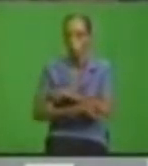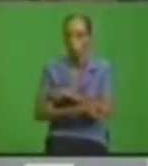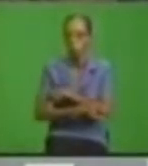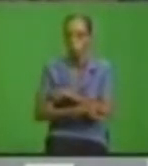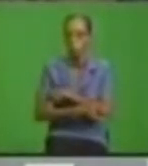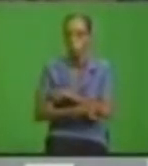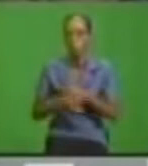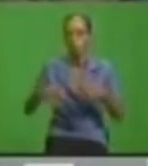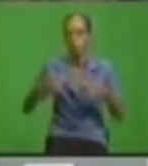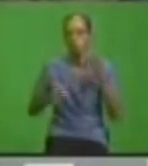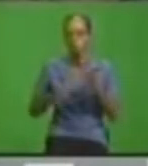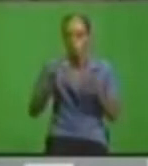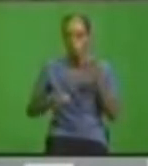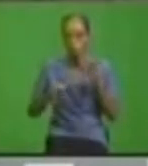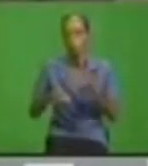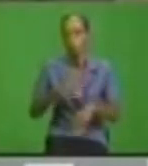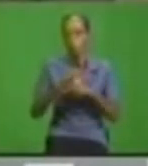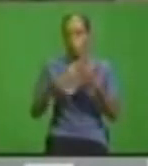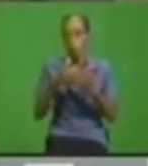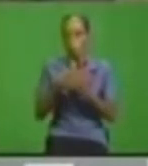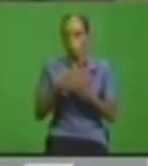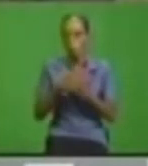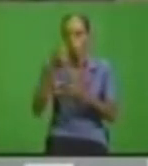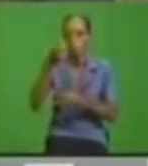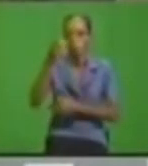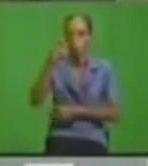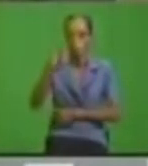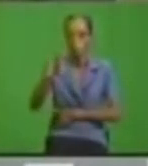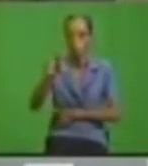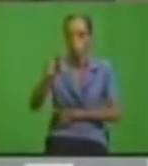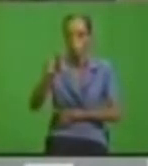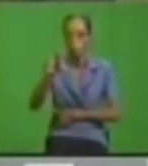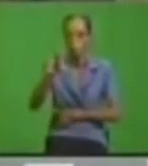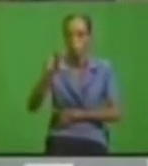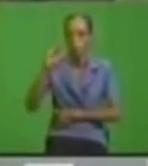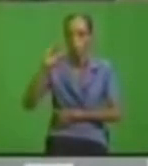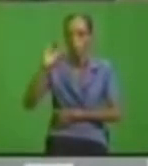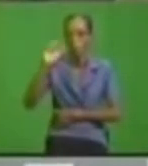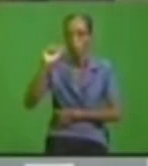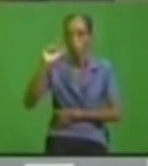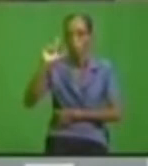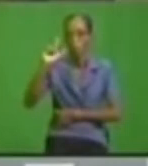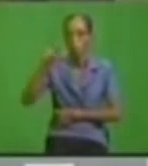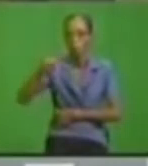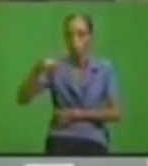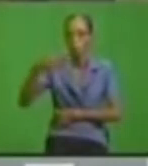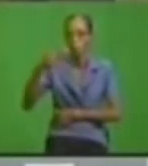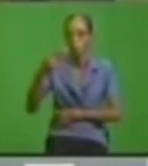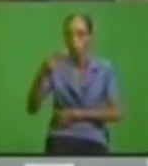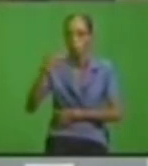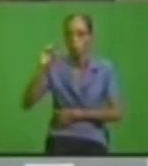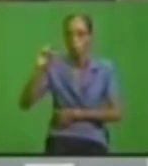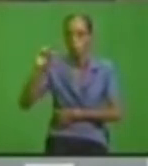Dr. Ralph Gonzalez, Prime Minister and dear friend, and we all feel your intense sense